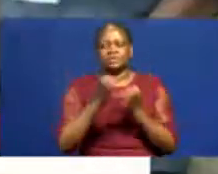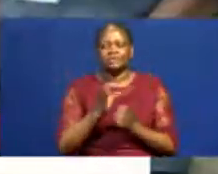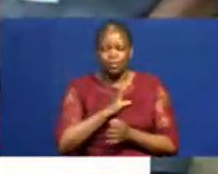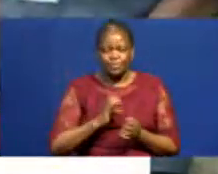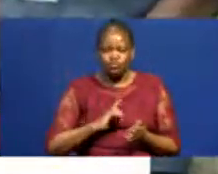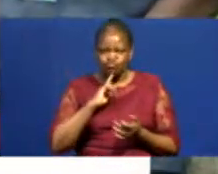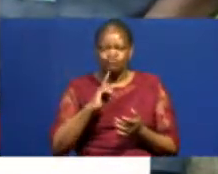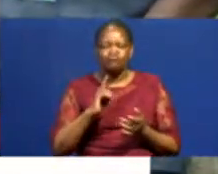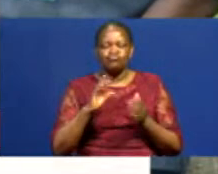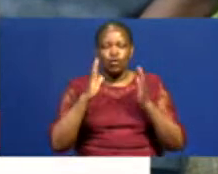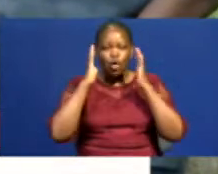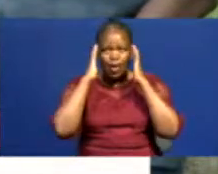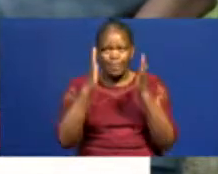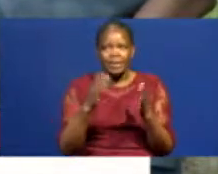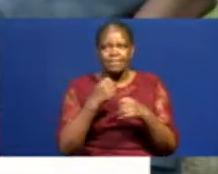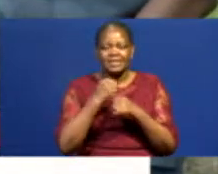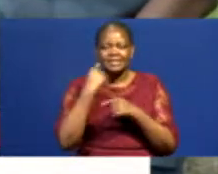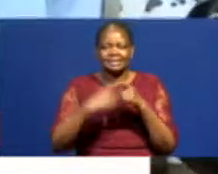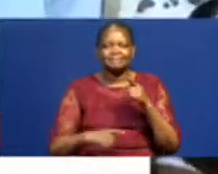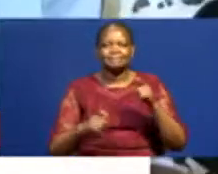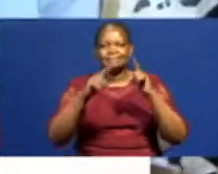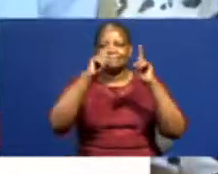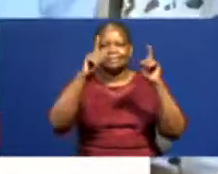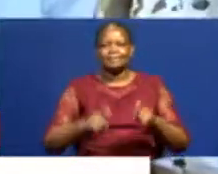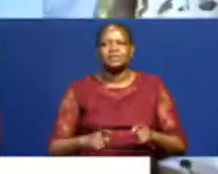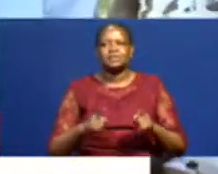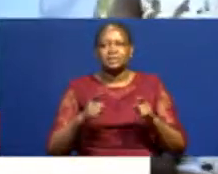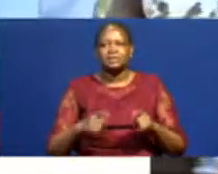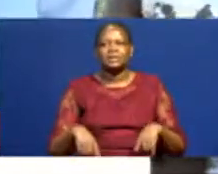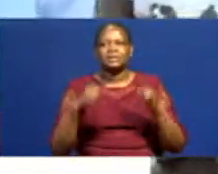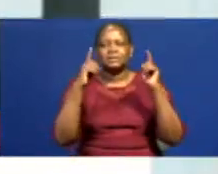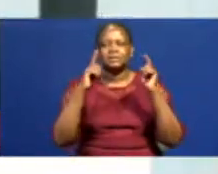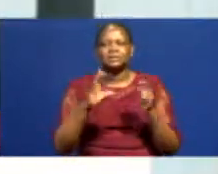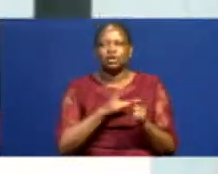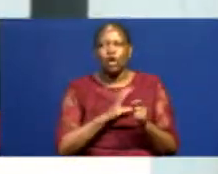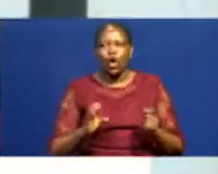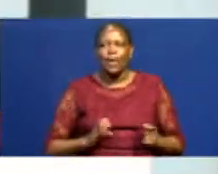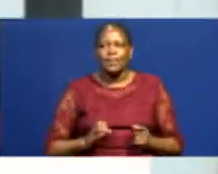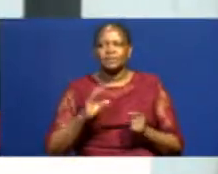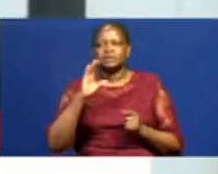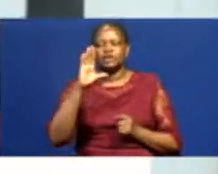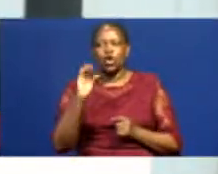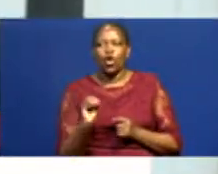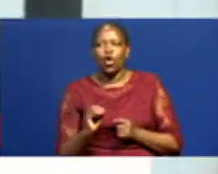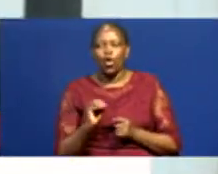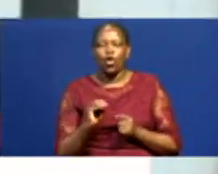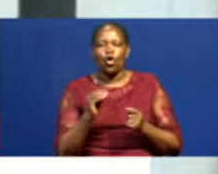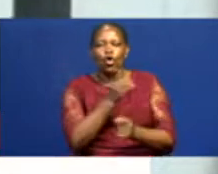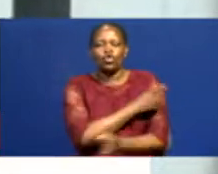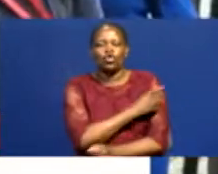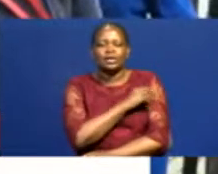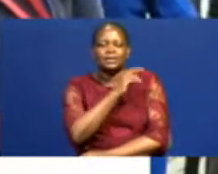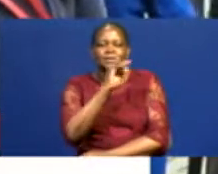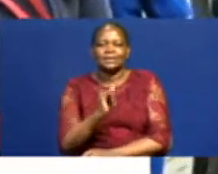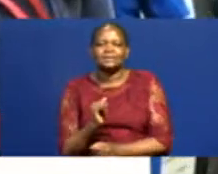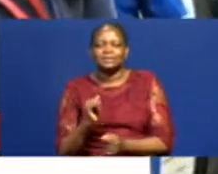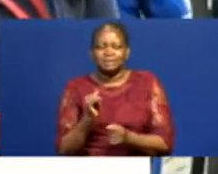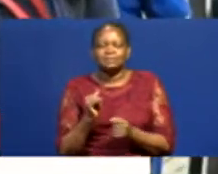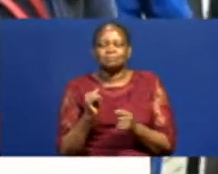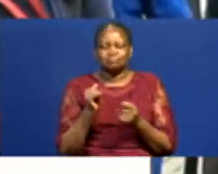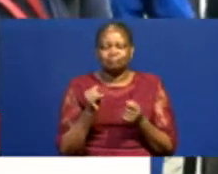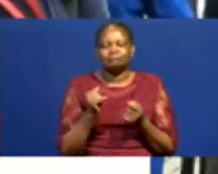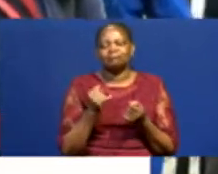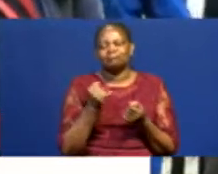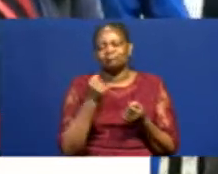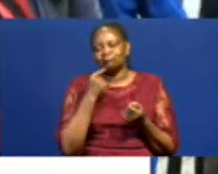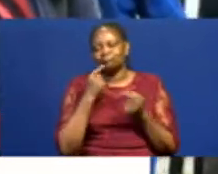has assured its commitment in making this year's examination a success. The Commission's Chief Executive Officer, Dr. Nancy Masharia, made the remarks in